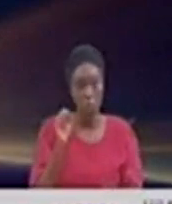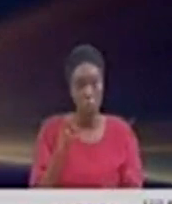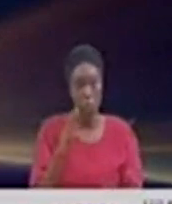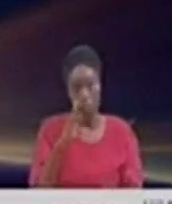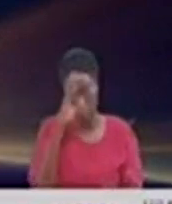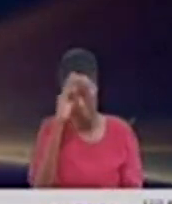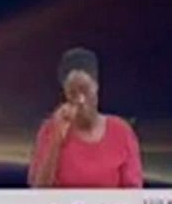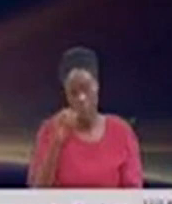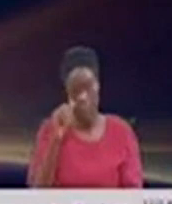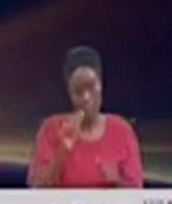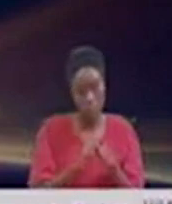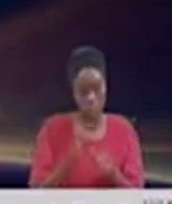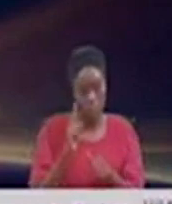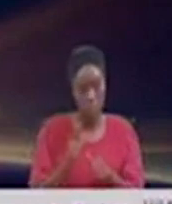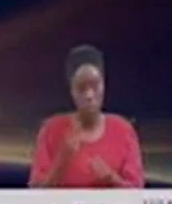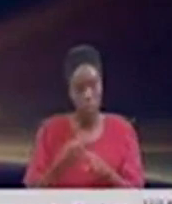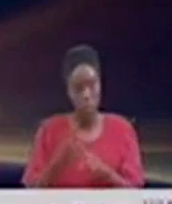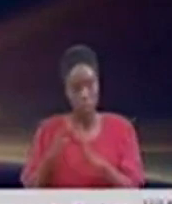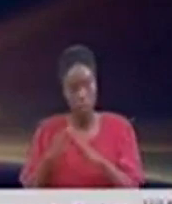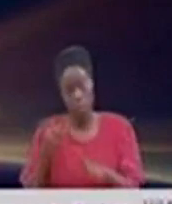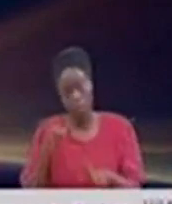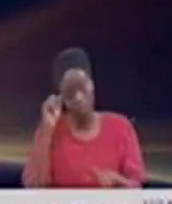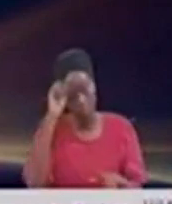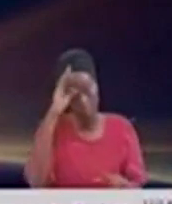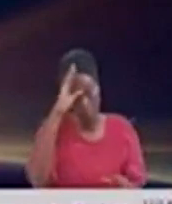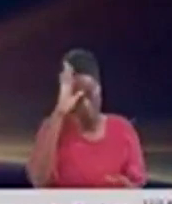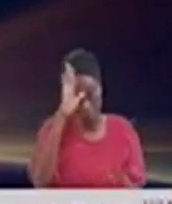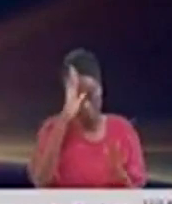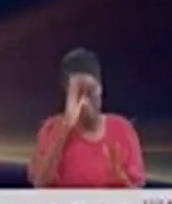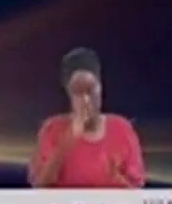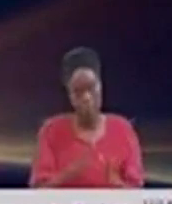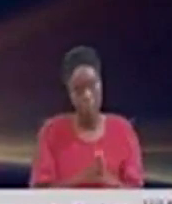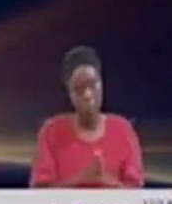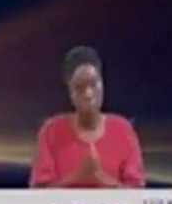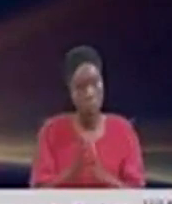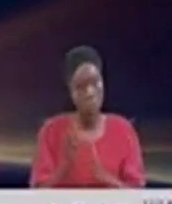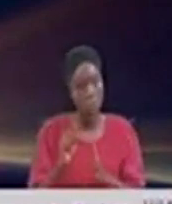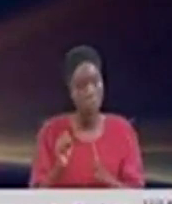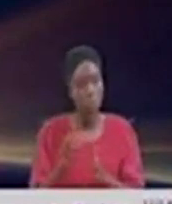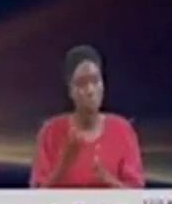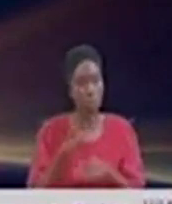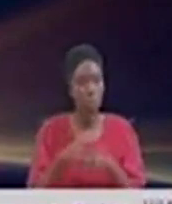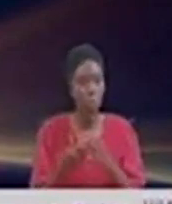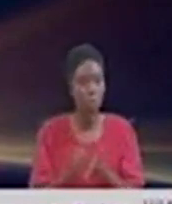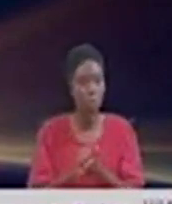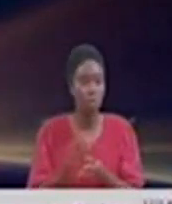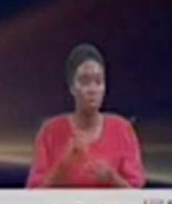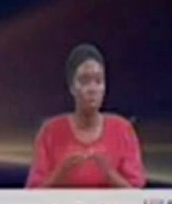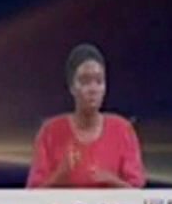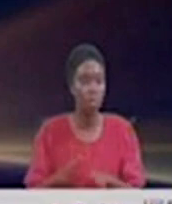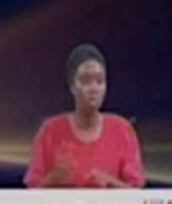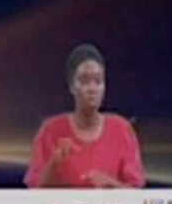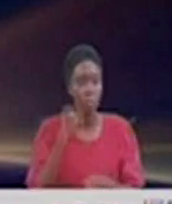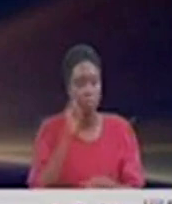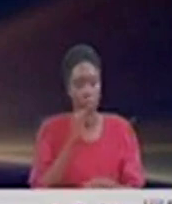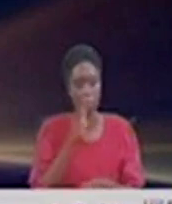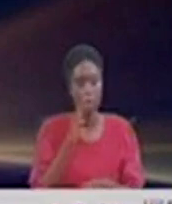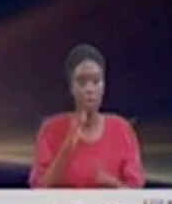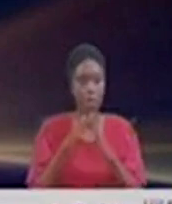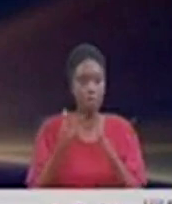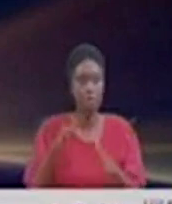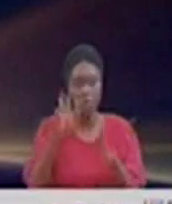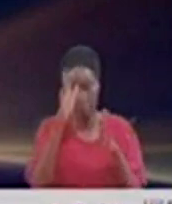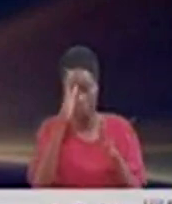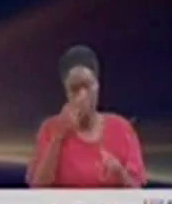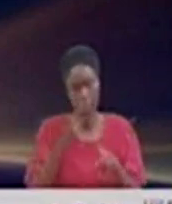12 men. Each one was for the house of his fathers. So were all those that were numbered of the children of Israel by the house